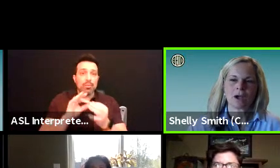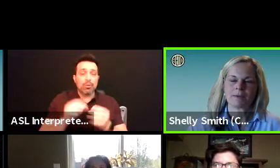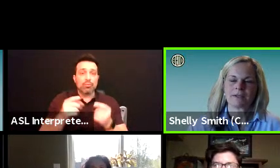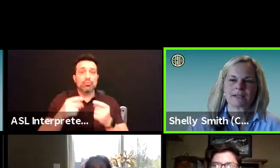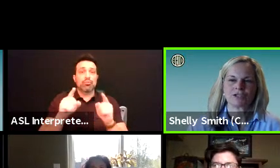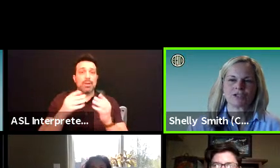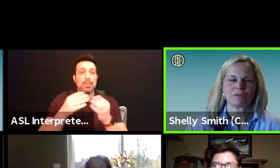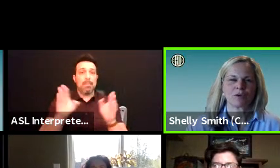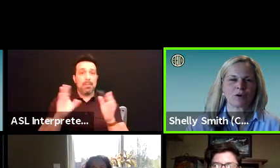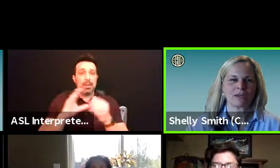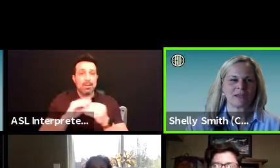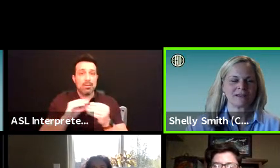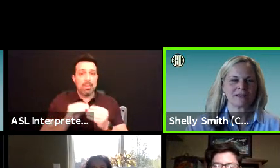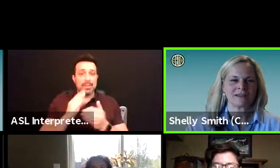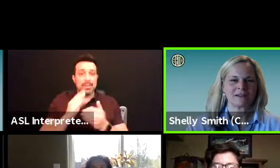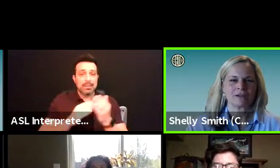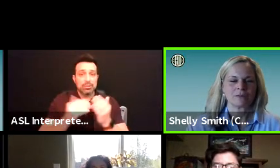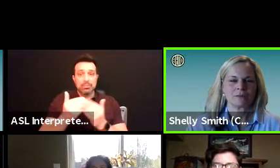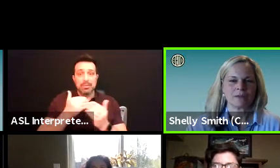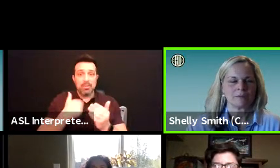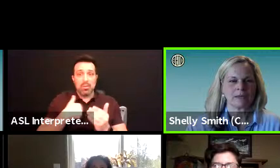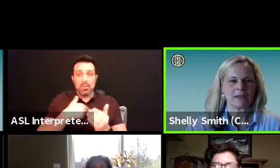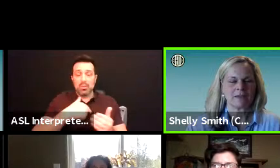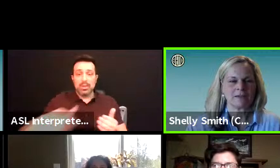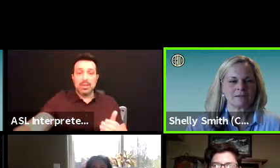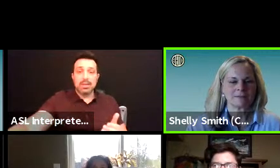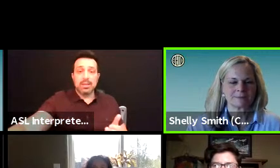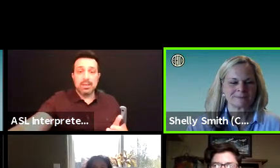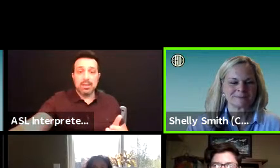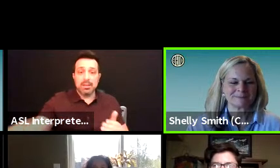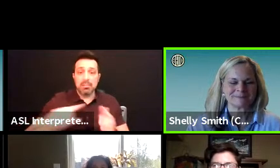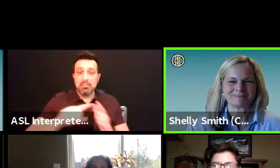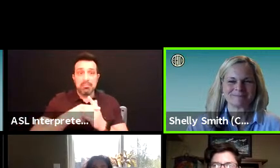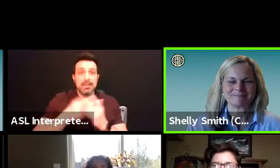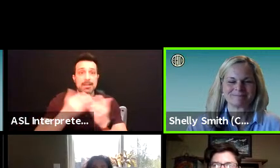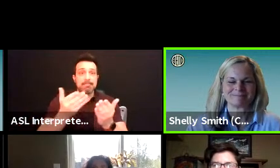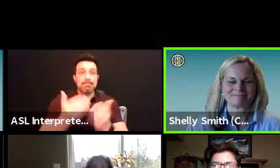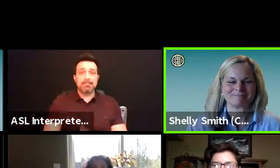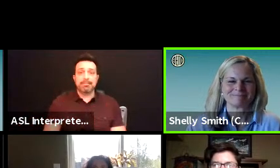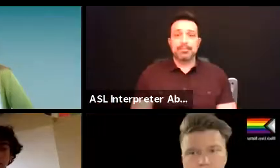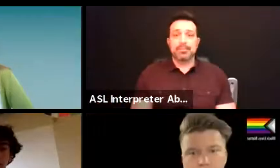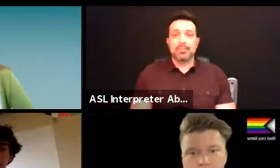public comment section before we begin this?